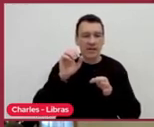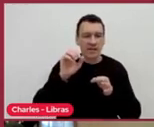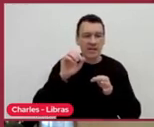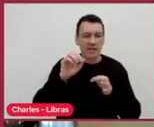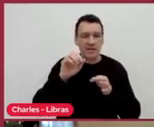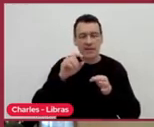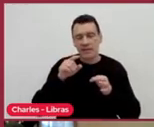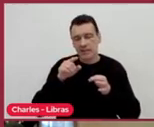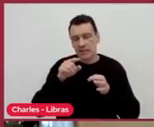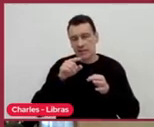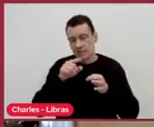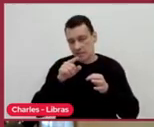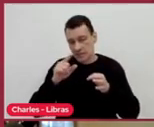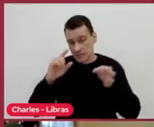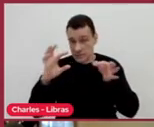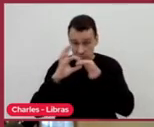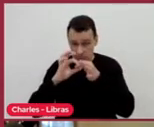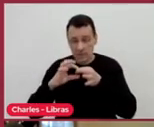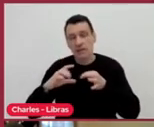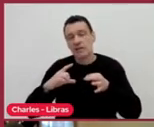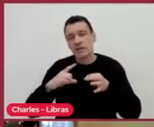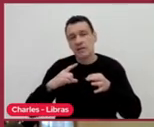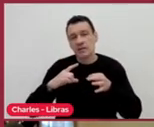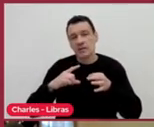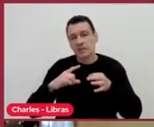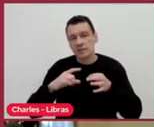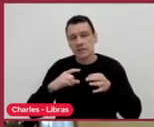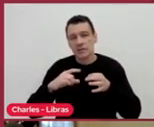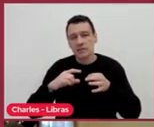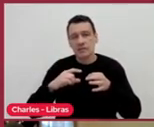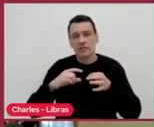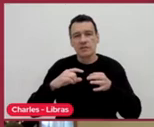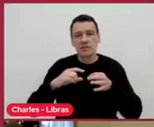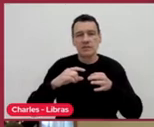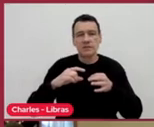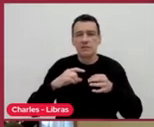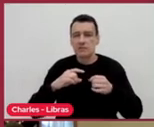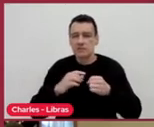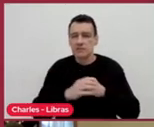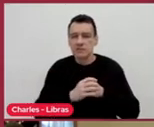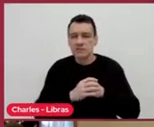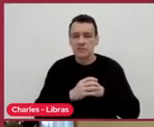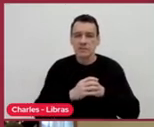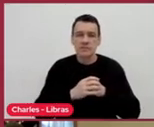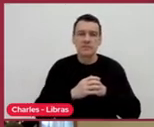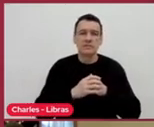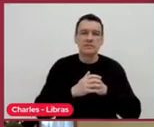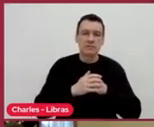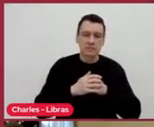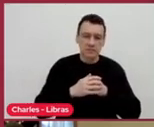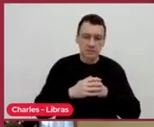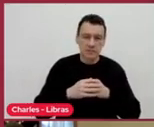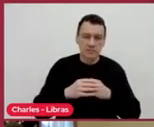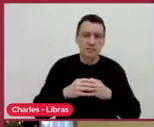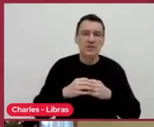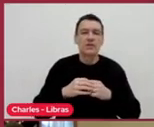works for some cases. It's not battle tested yet, but it works for multiple cases that I tested. That's called